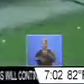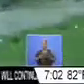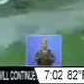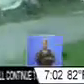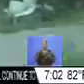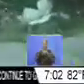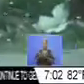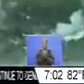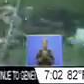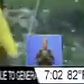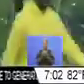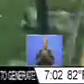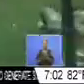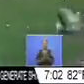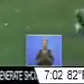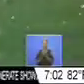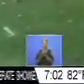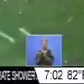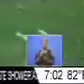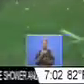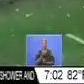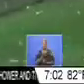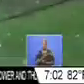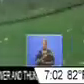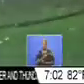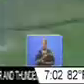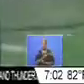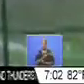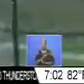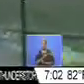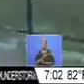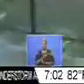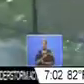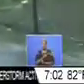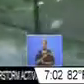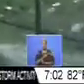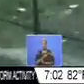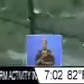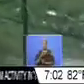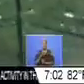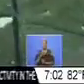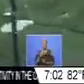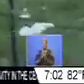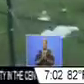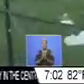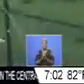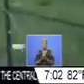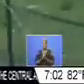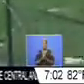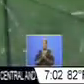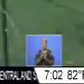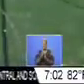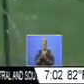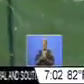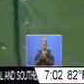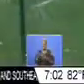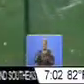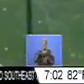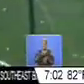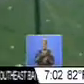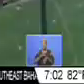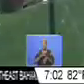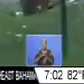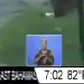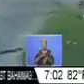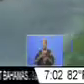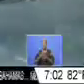assist us, and they were there in a matter of minutes, seconds, but timely. And that